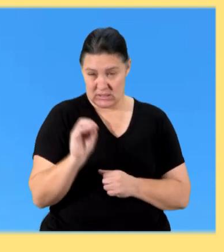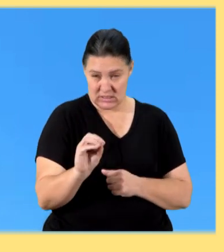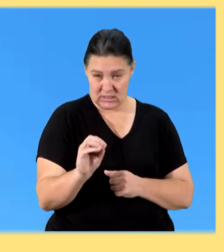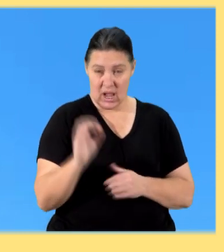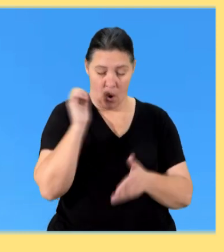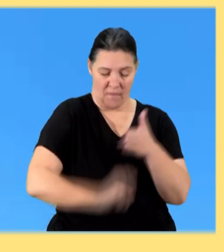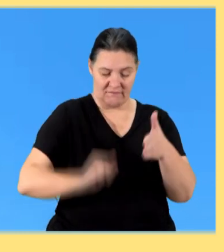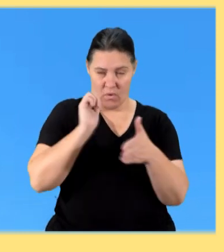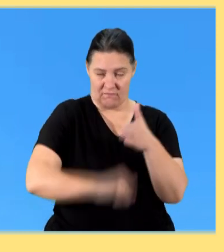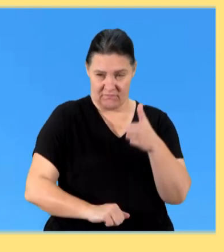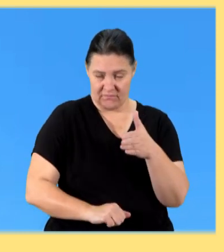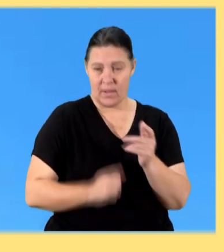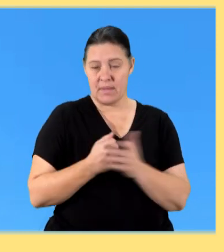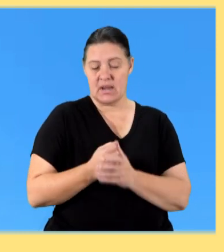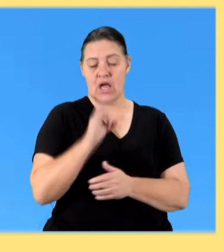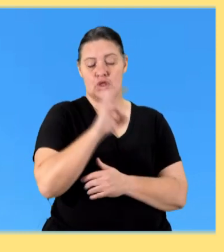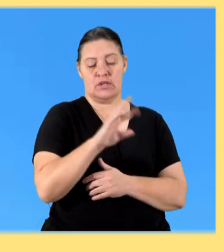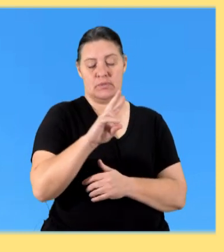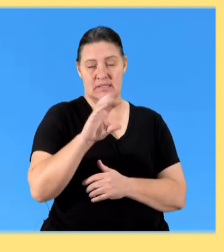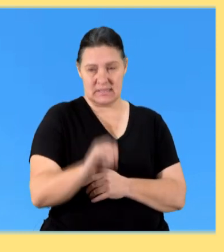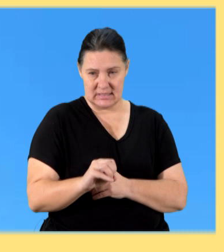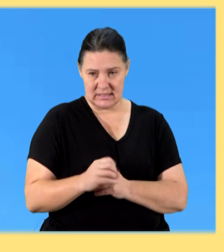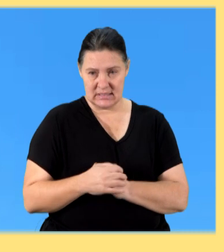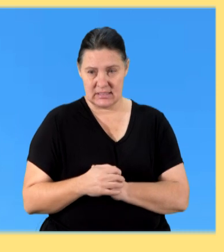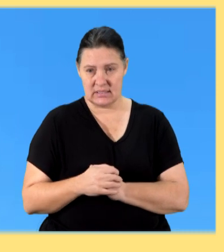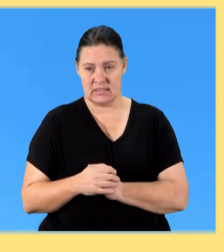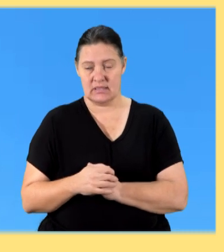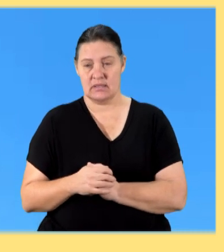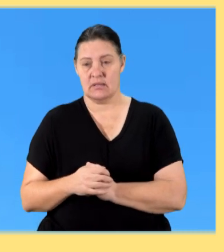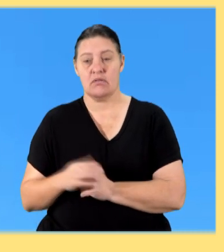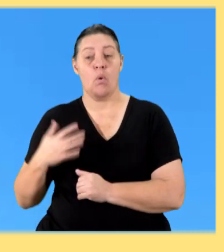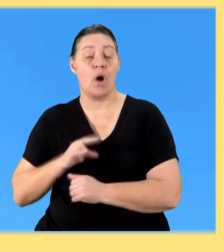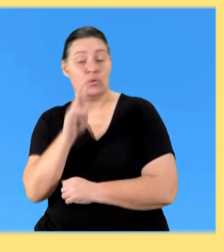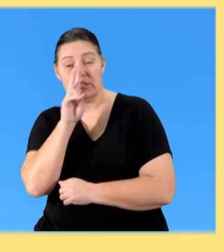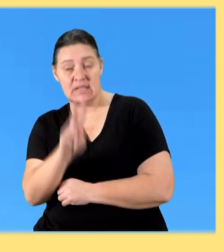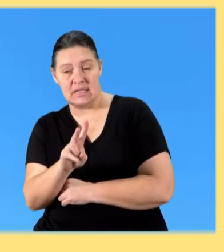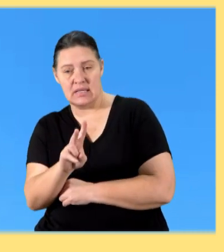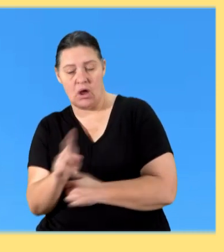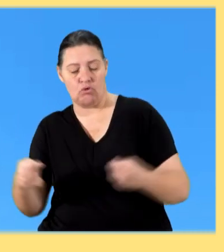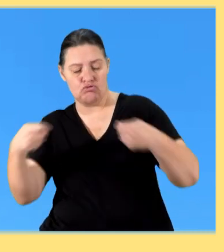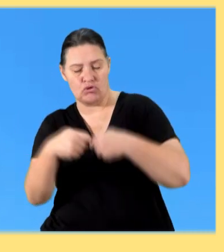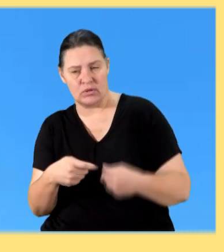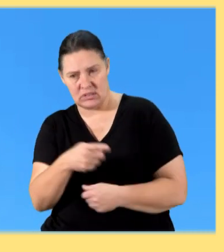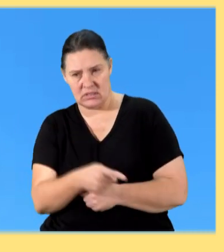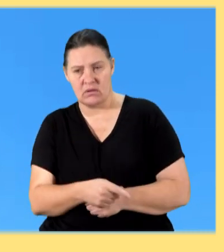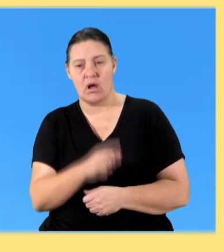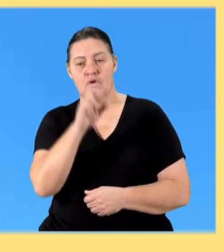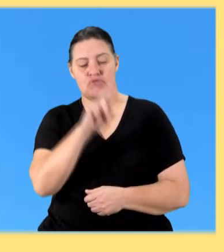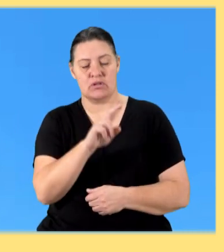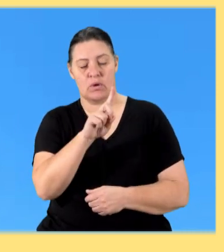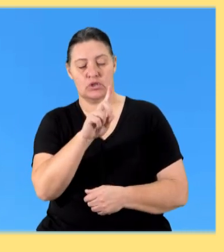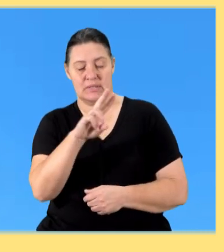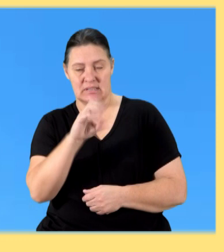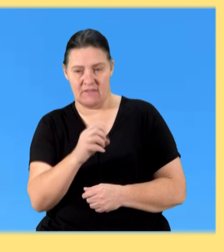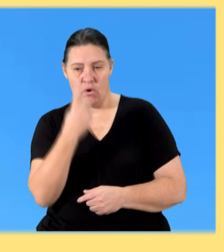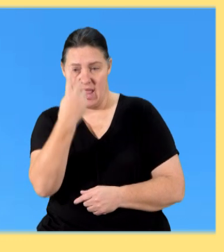of deductions, which is 320, and then we want to see the contributions, which is 1 Rand 20 for